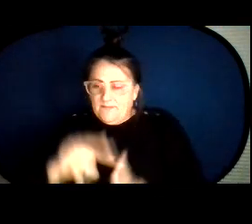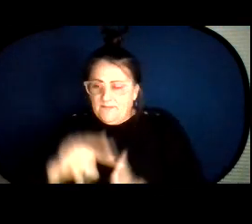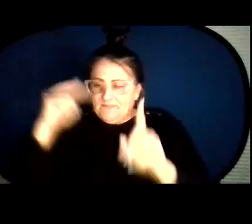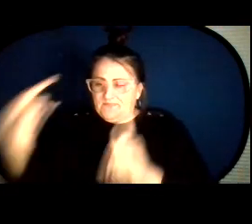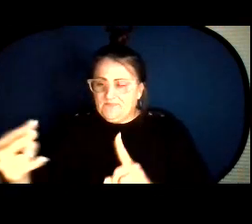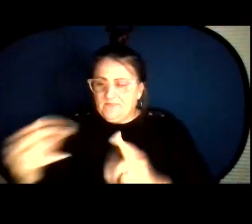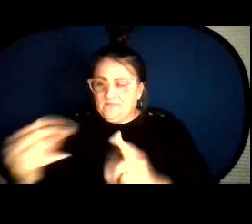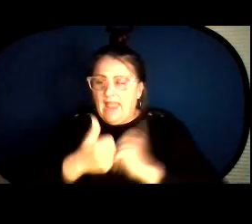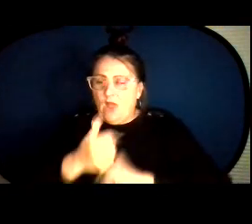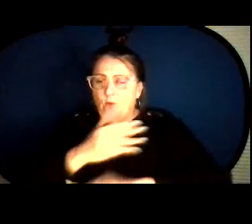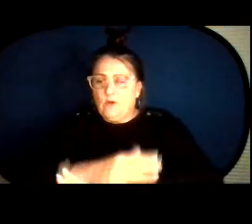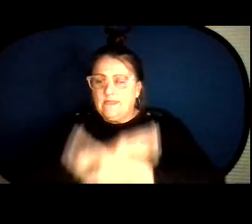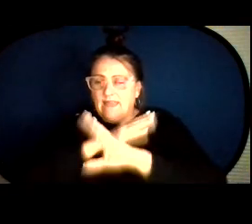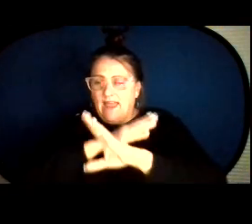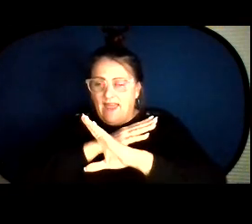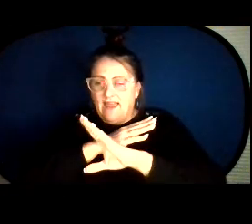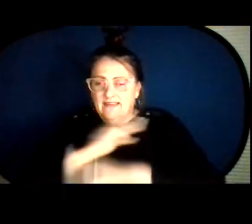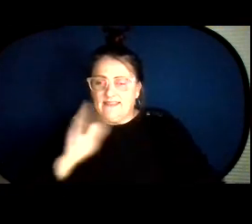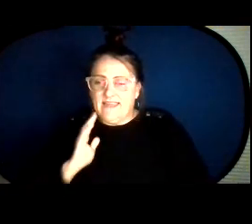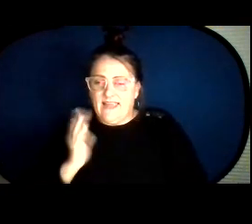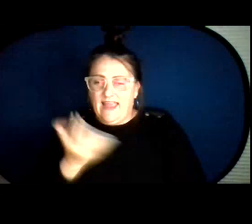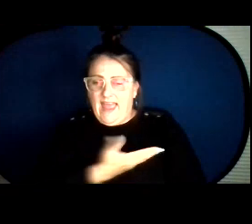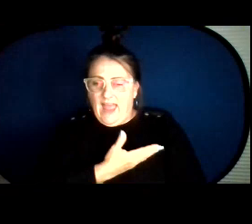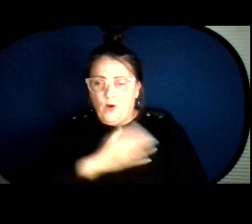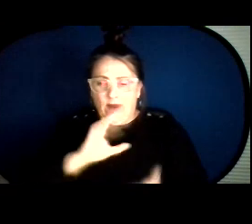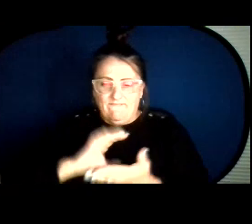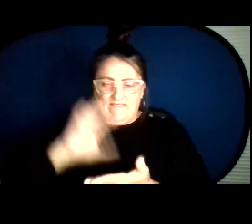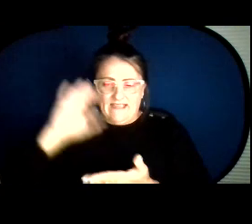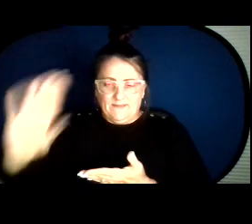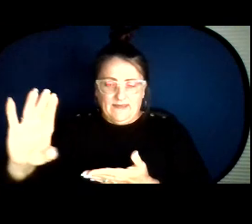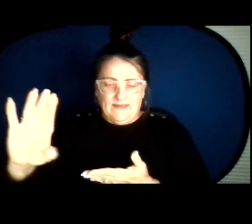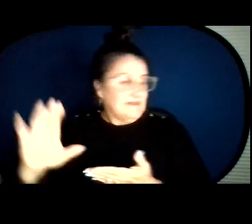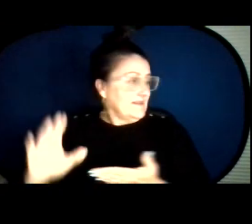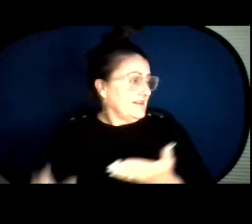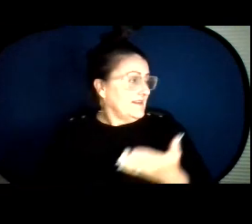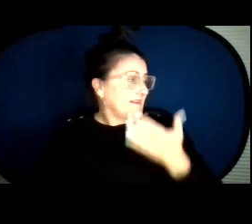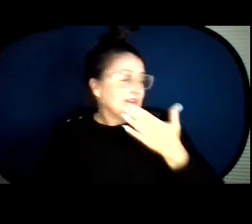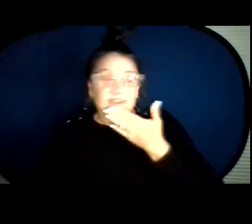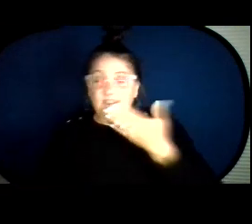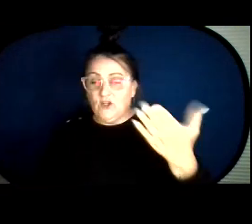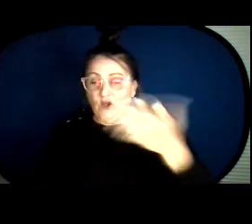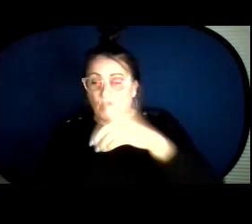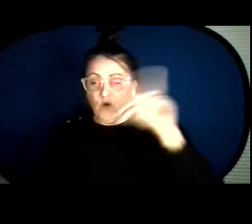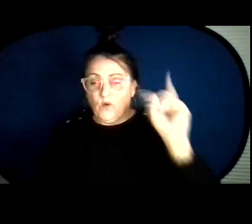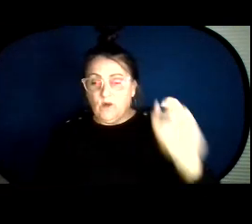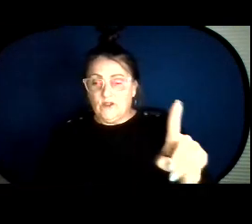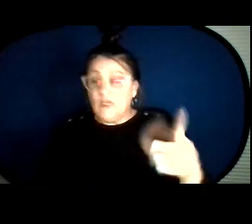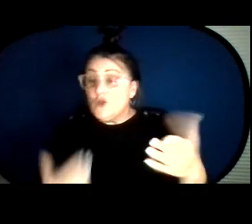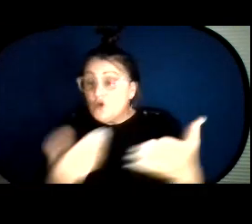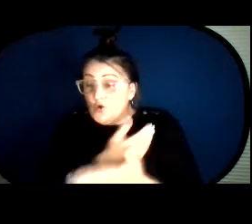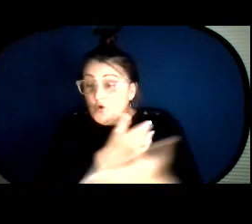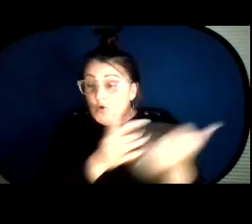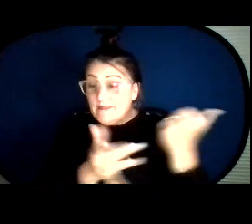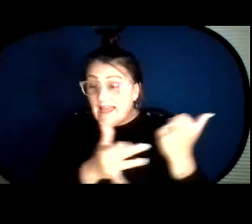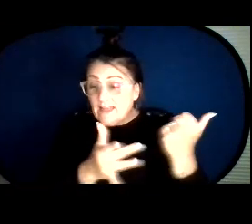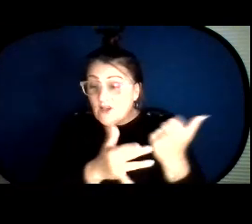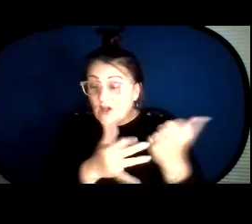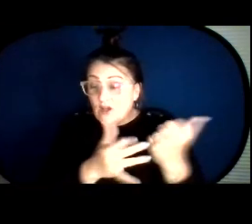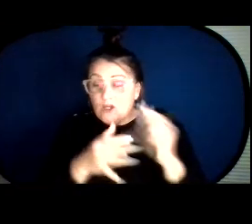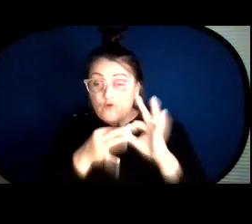protect our investments here? That's another great question. So anytime we procure new technology that has anything to do with